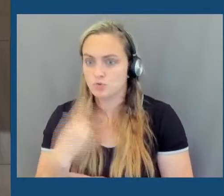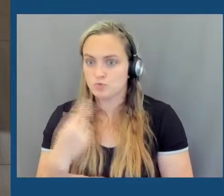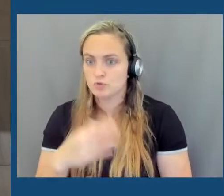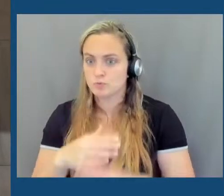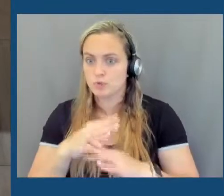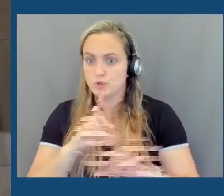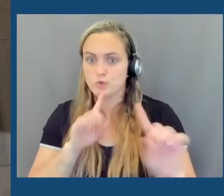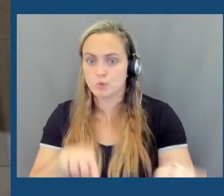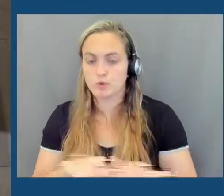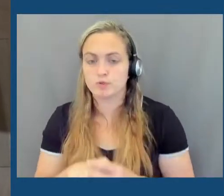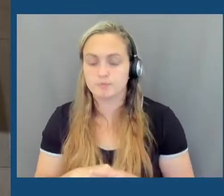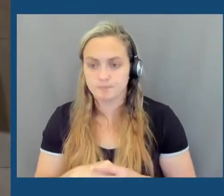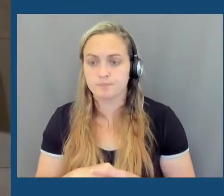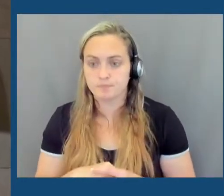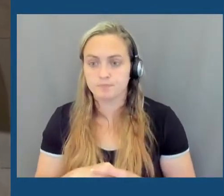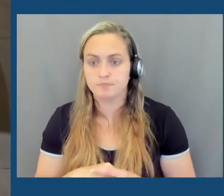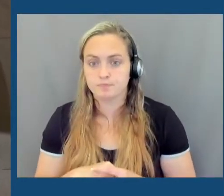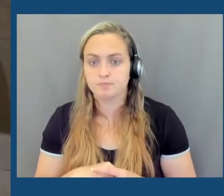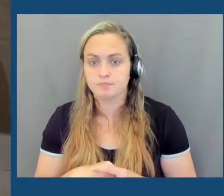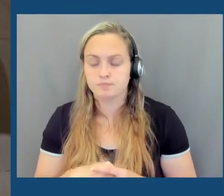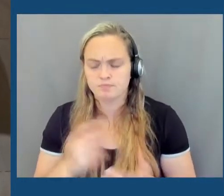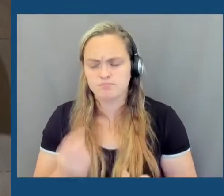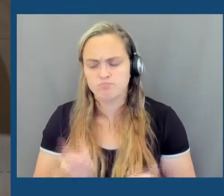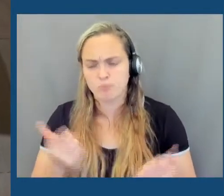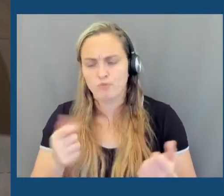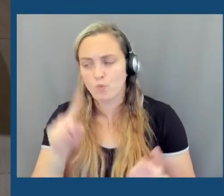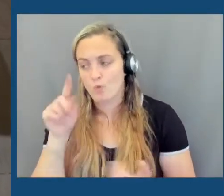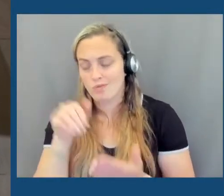ERPOs, essentially resulting in a removal of